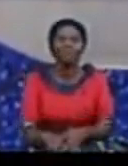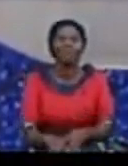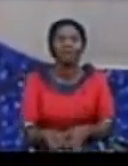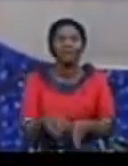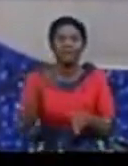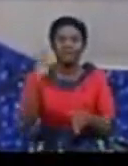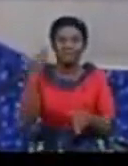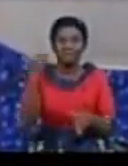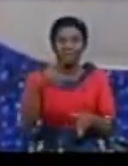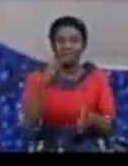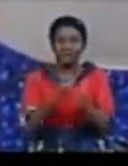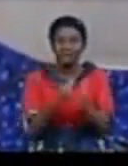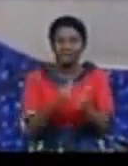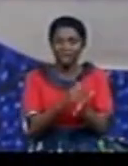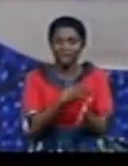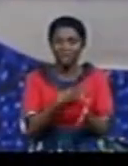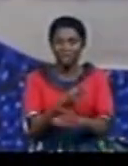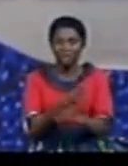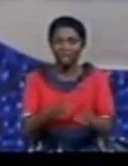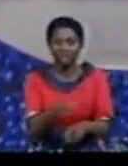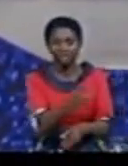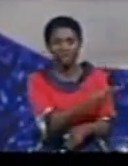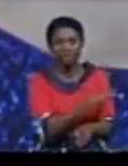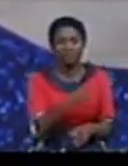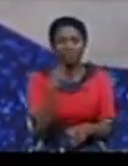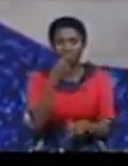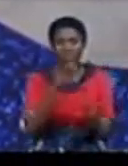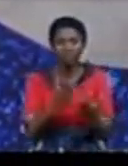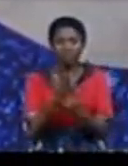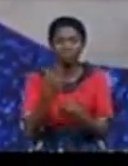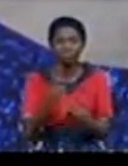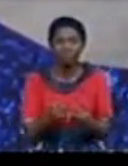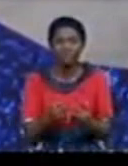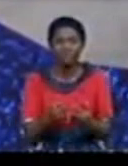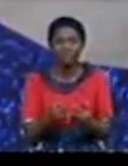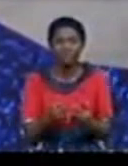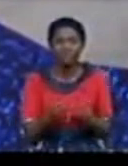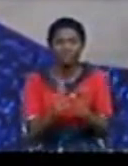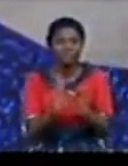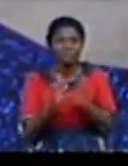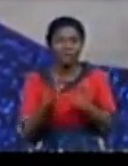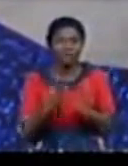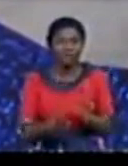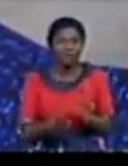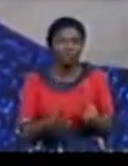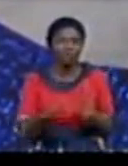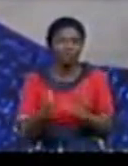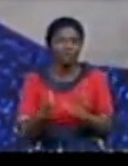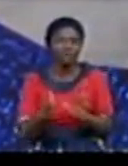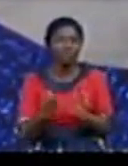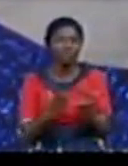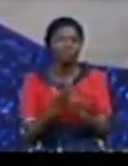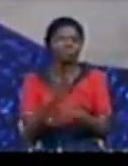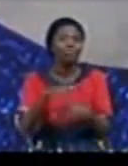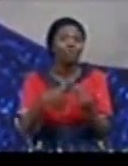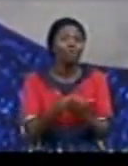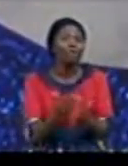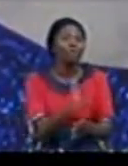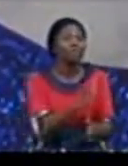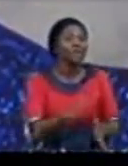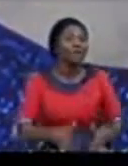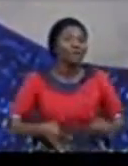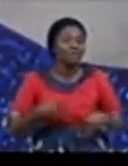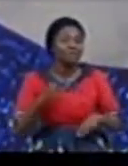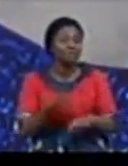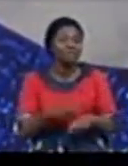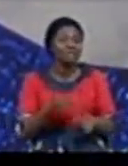of death were all their lifetime subject unto bondage. Now, you are